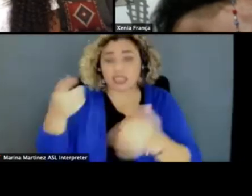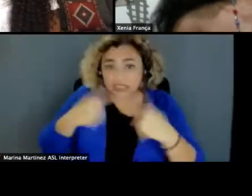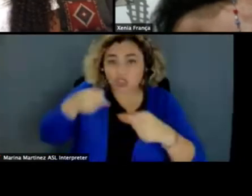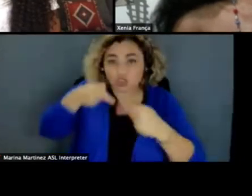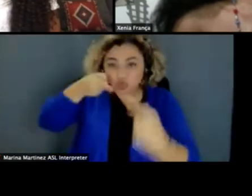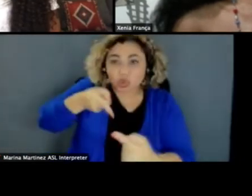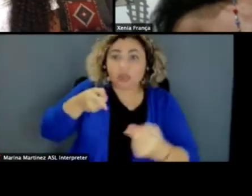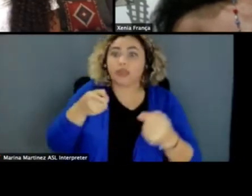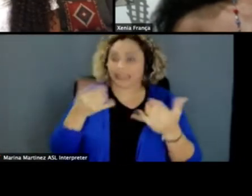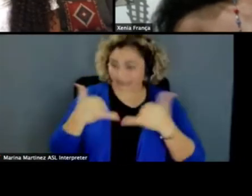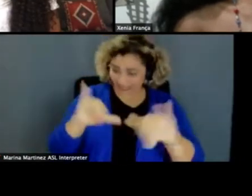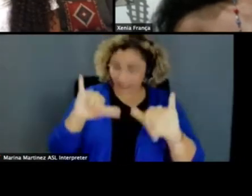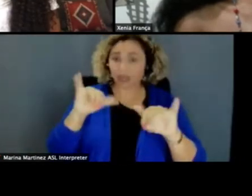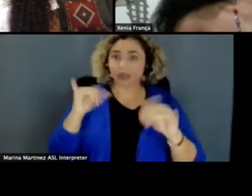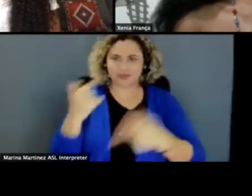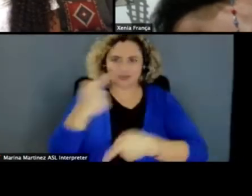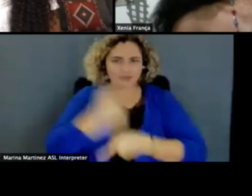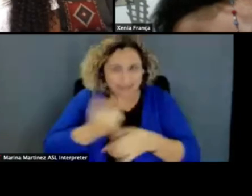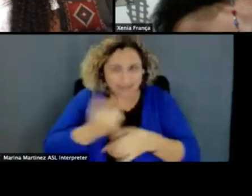today.